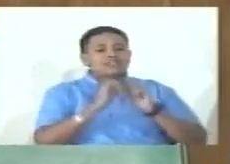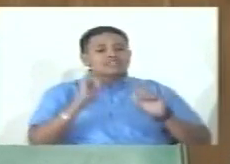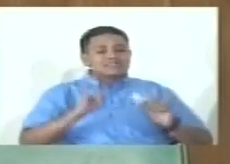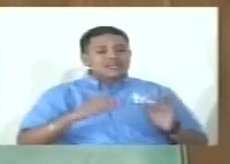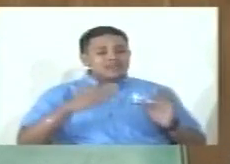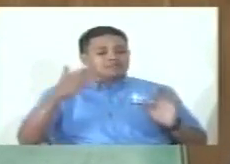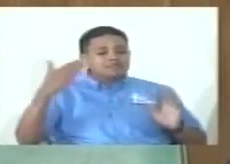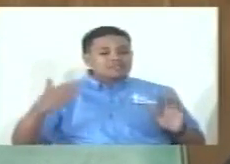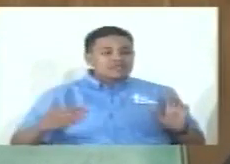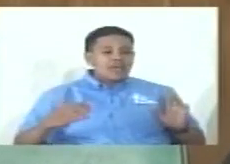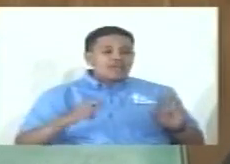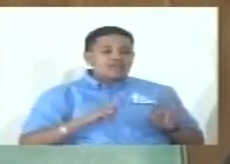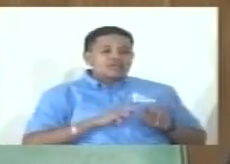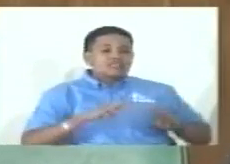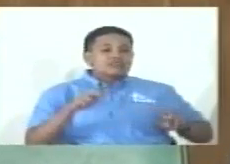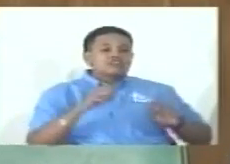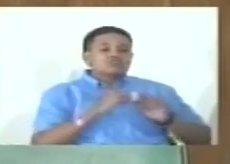side